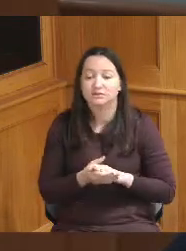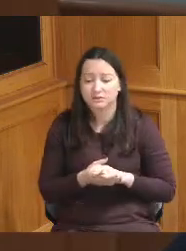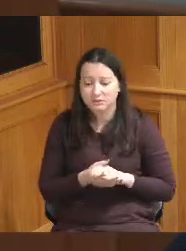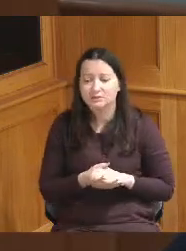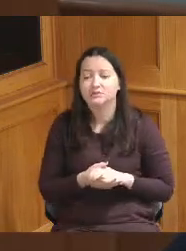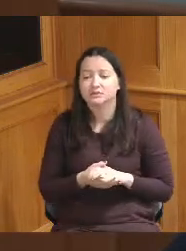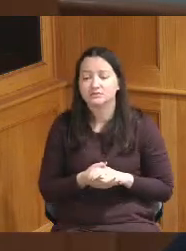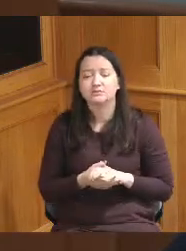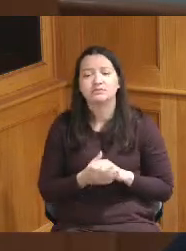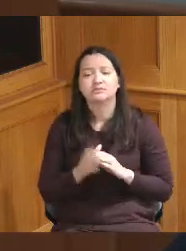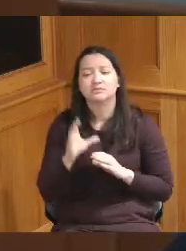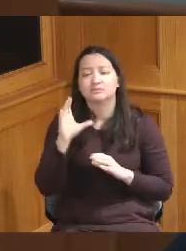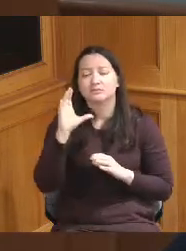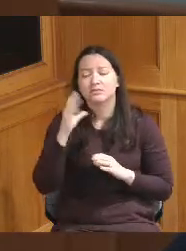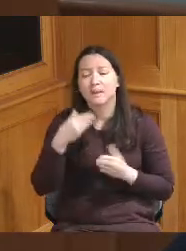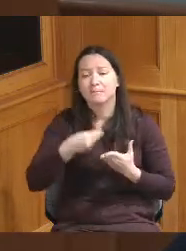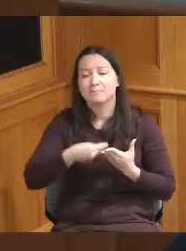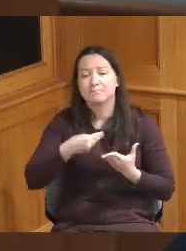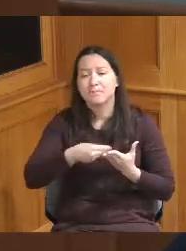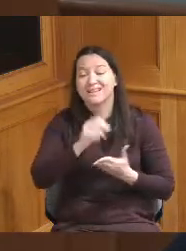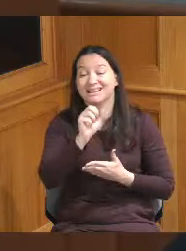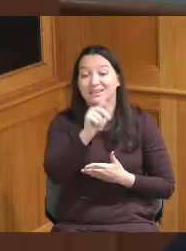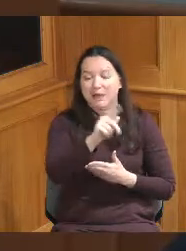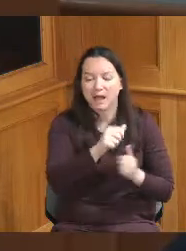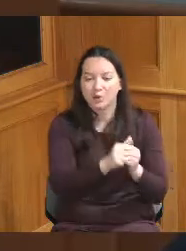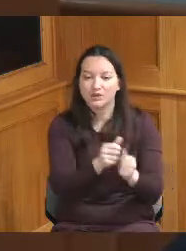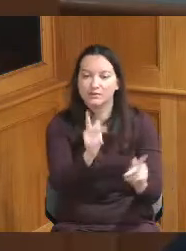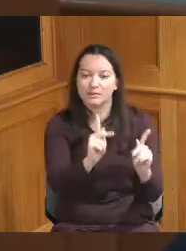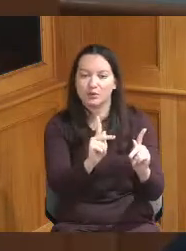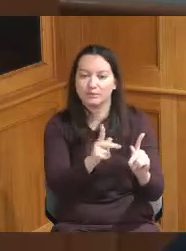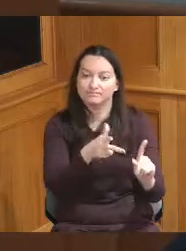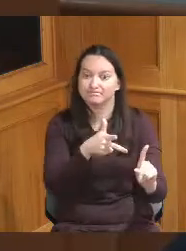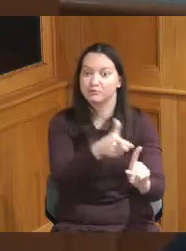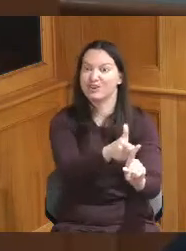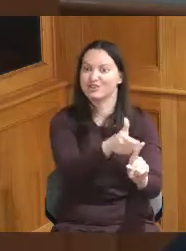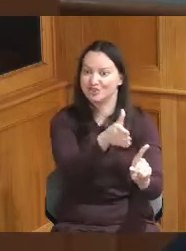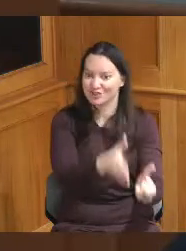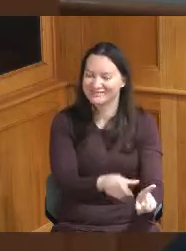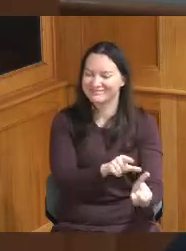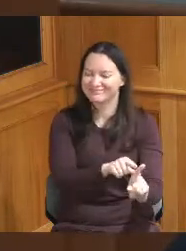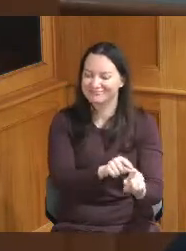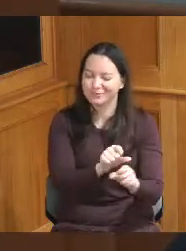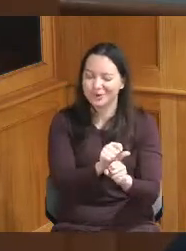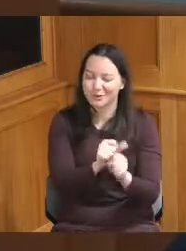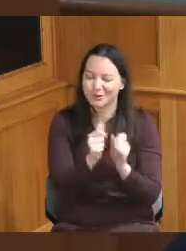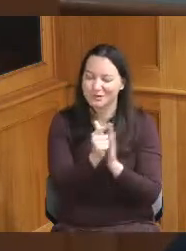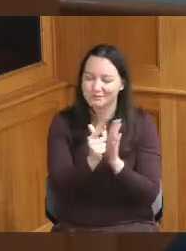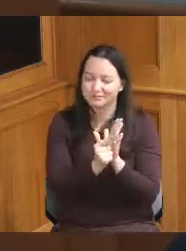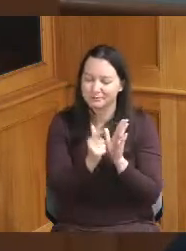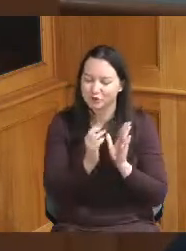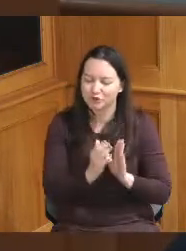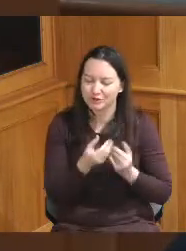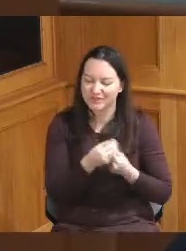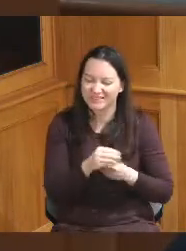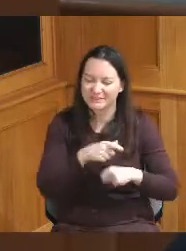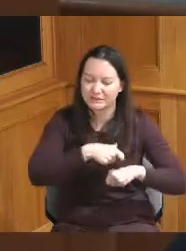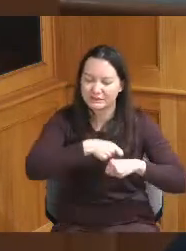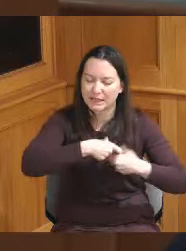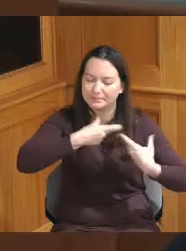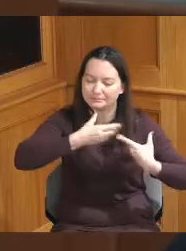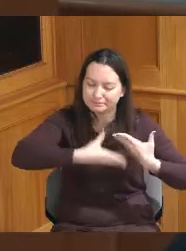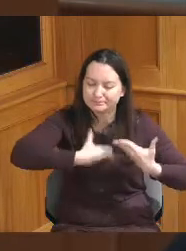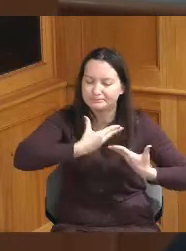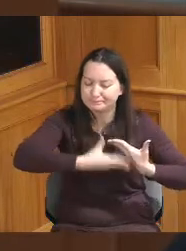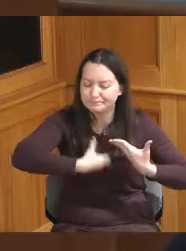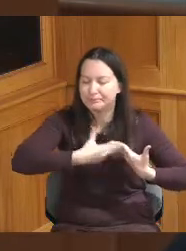we seek restitution from the vehicle owners. We work with the prosecutor's office on that, but that takes time to get that back.